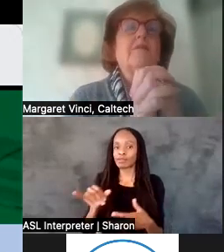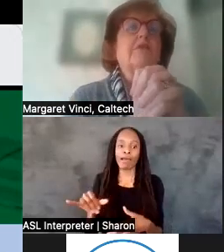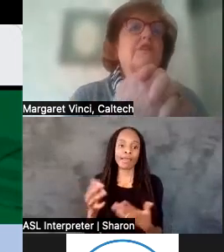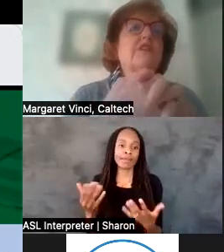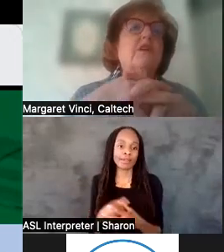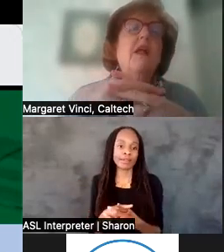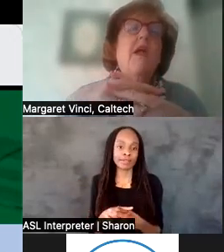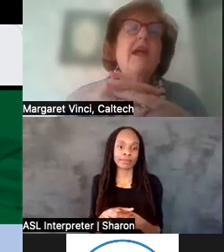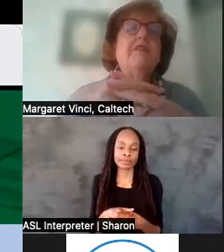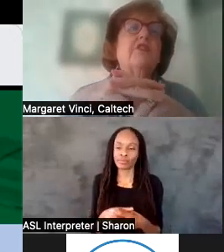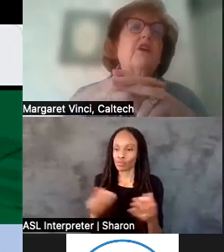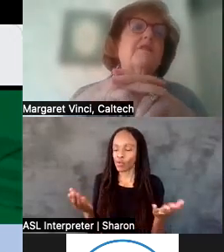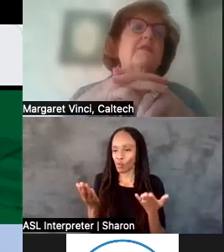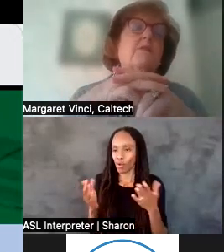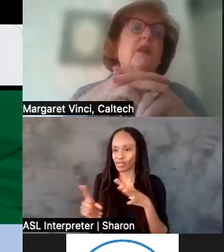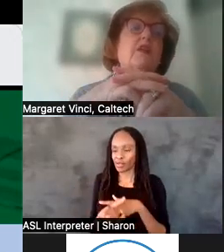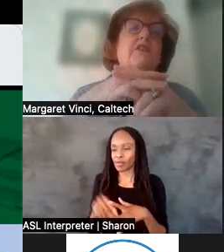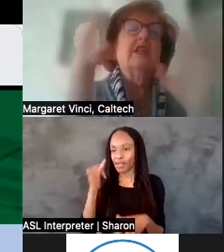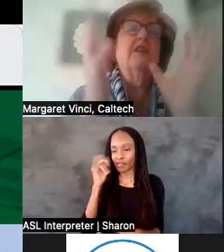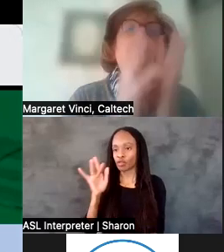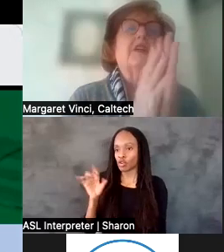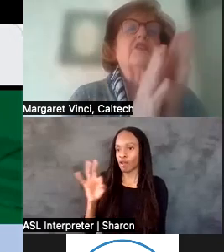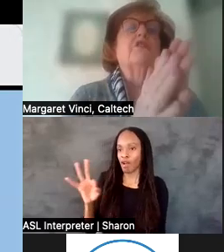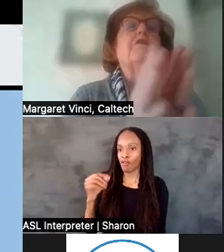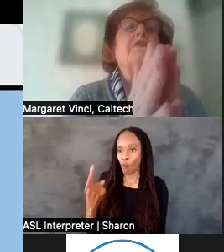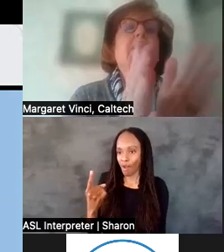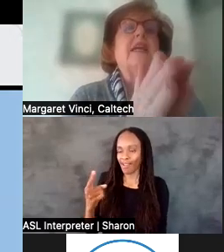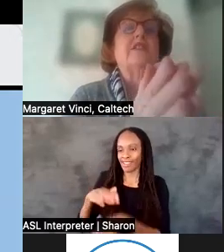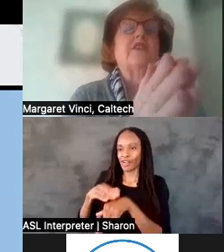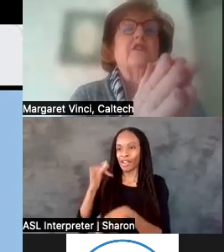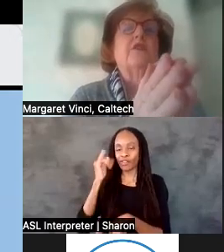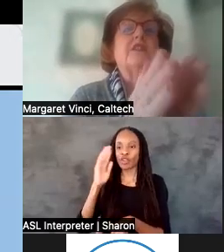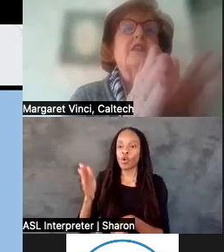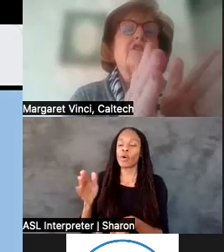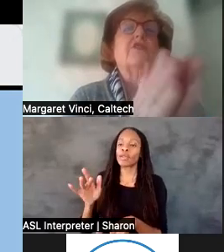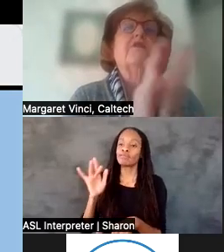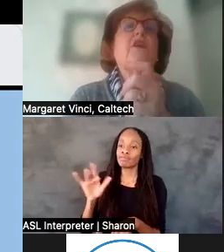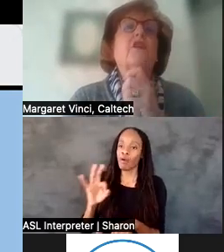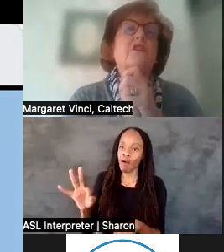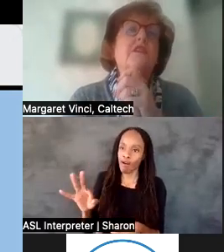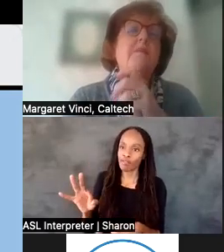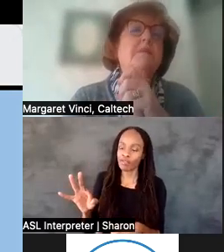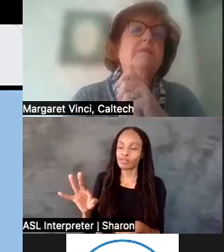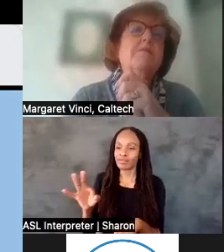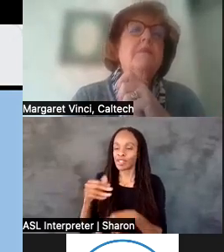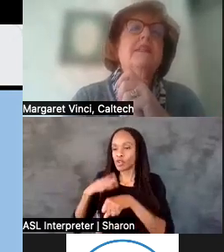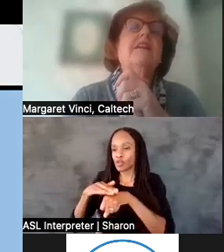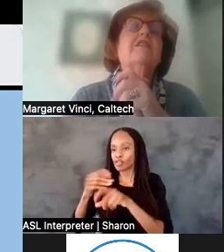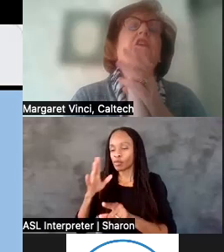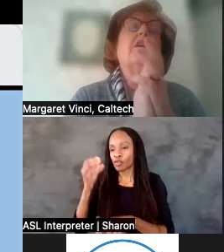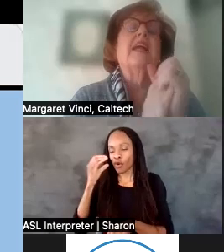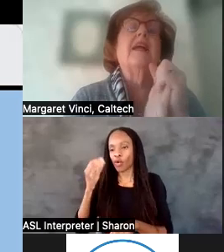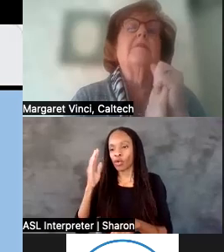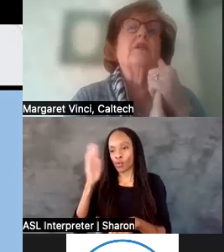that come through. So if you turn off one alert, if you're gonna turn off notifications on your phone, it's gonna turn off all alerts. And